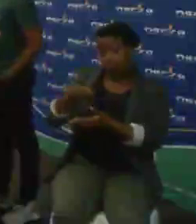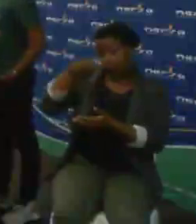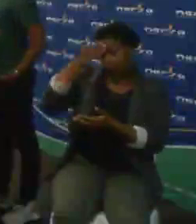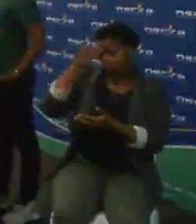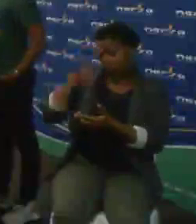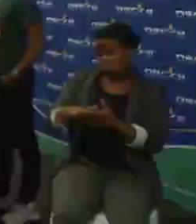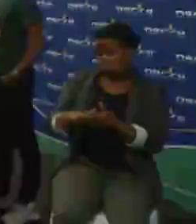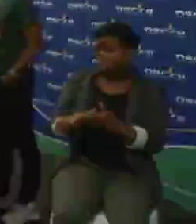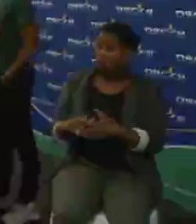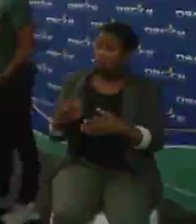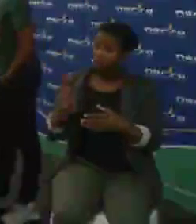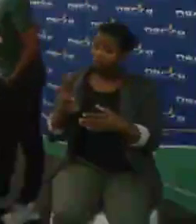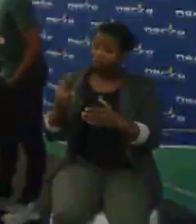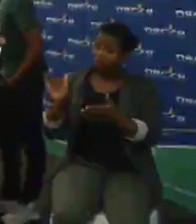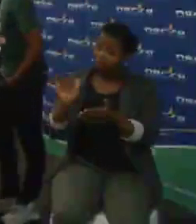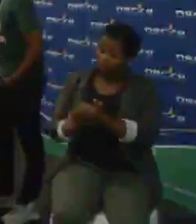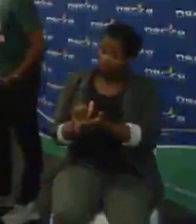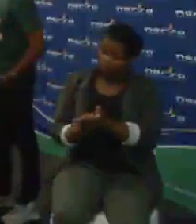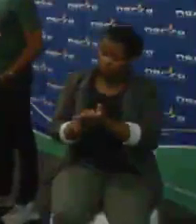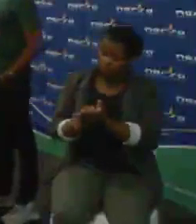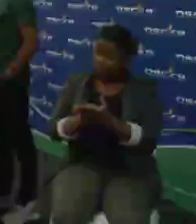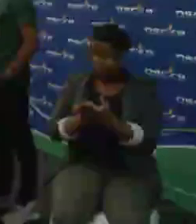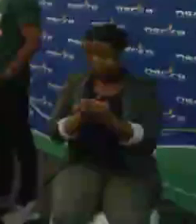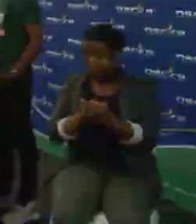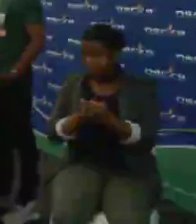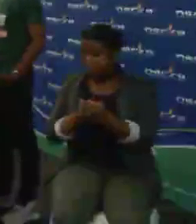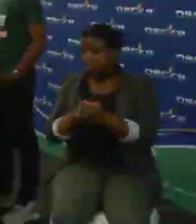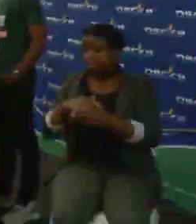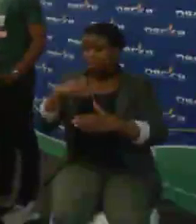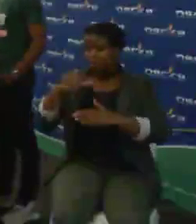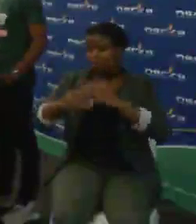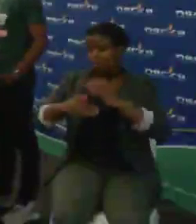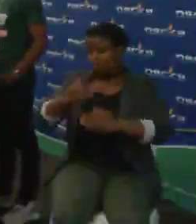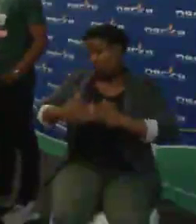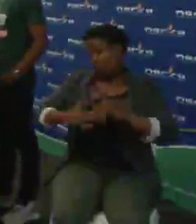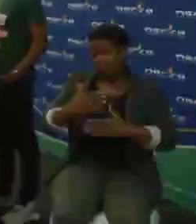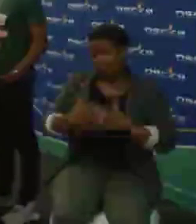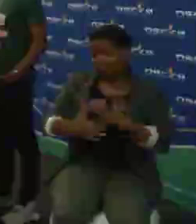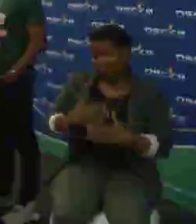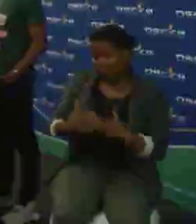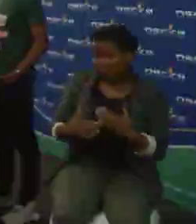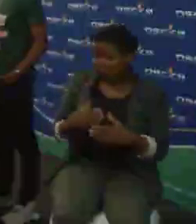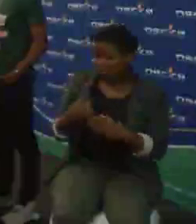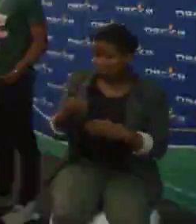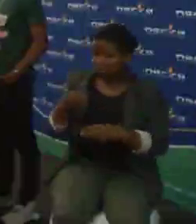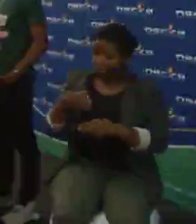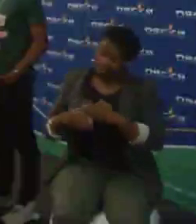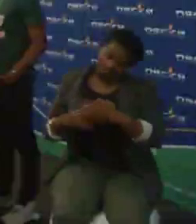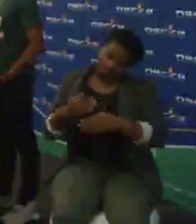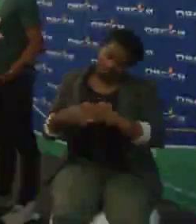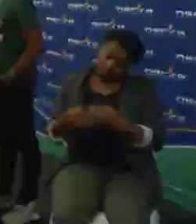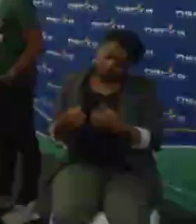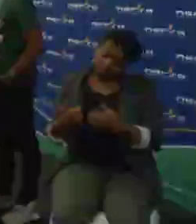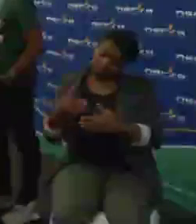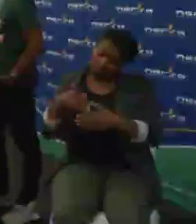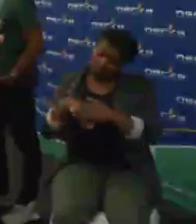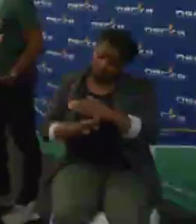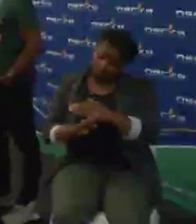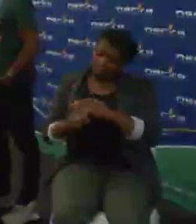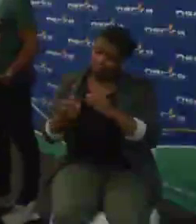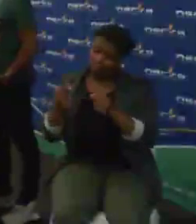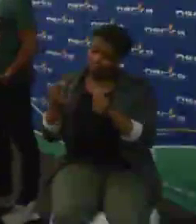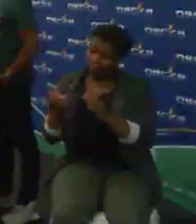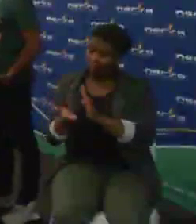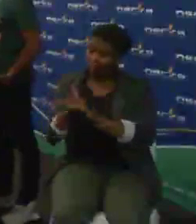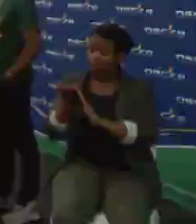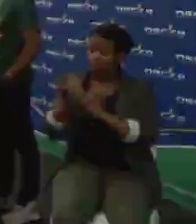Greenpeace is that it's actually a fossil fuel subsidy to just continuously underscore the actual cost of fossil fuel-based